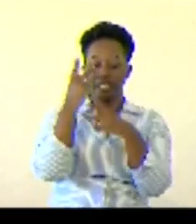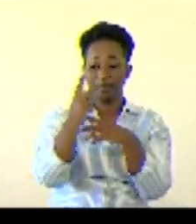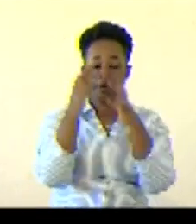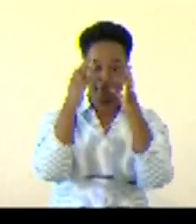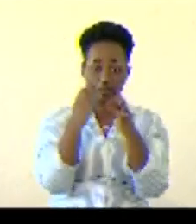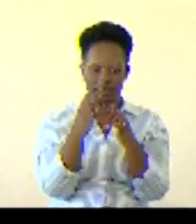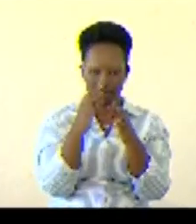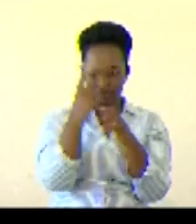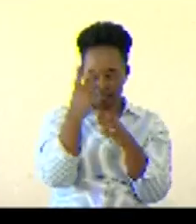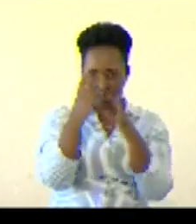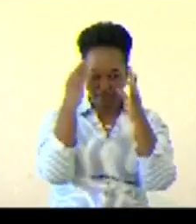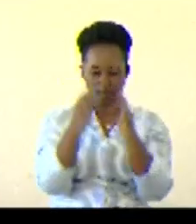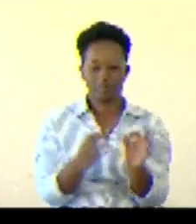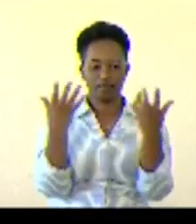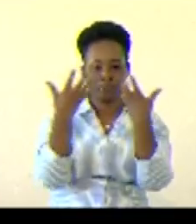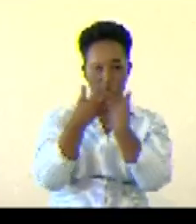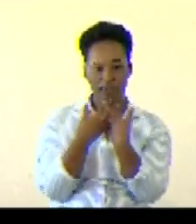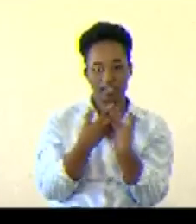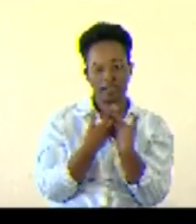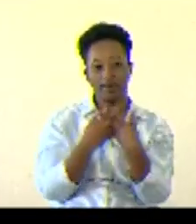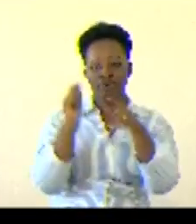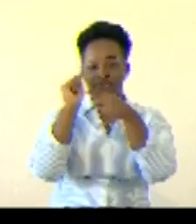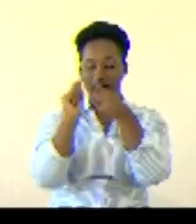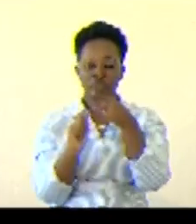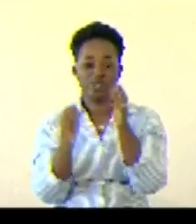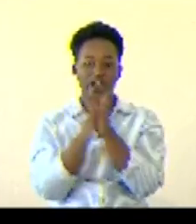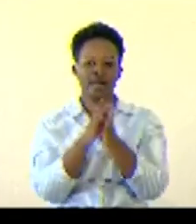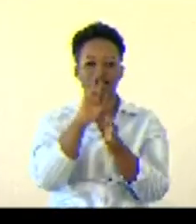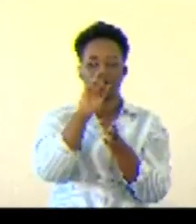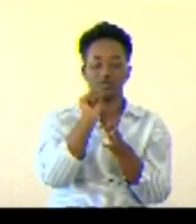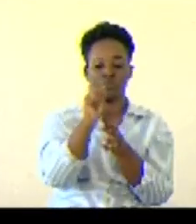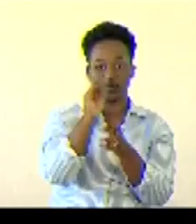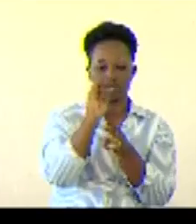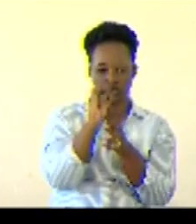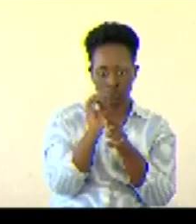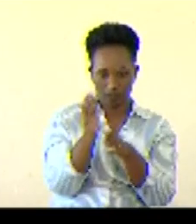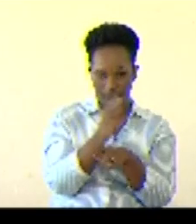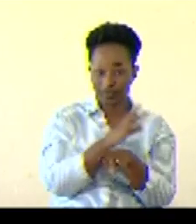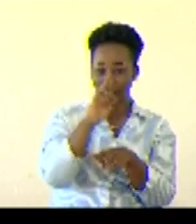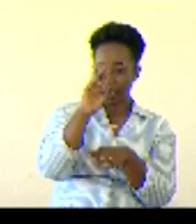related, a fraction and a ratio. A ratio is a mathematical fraction, as you can see,